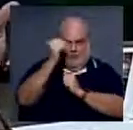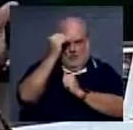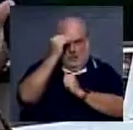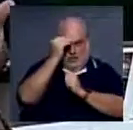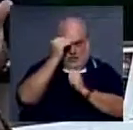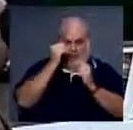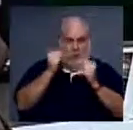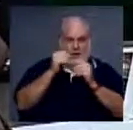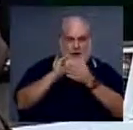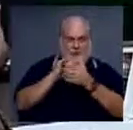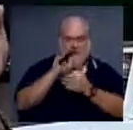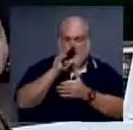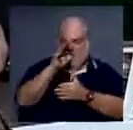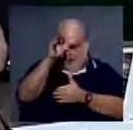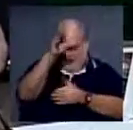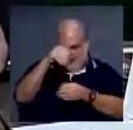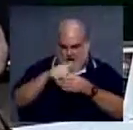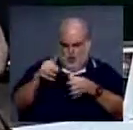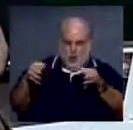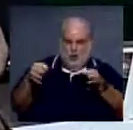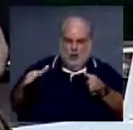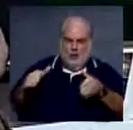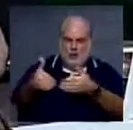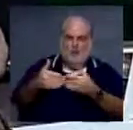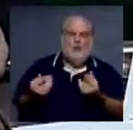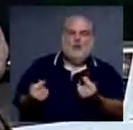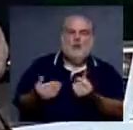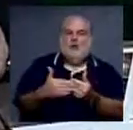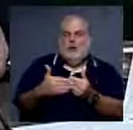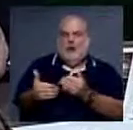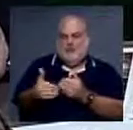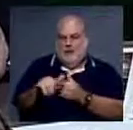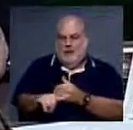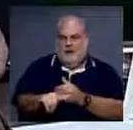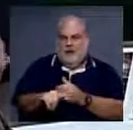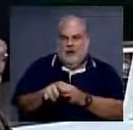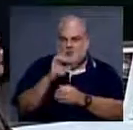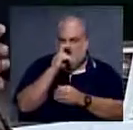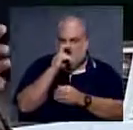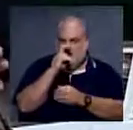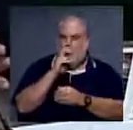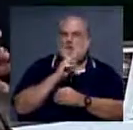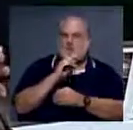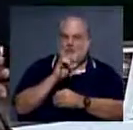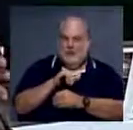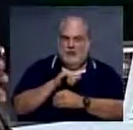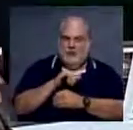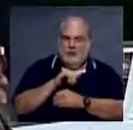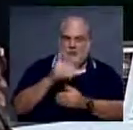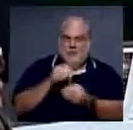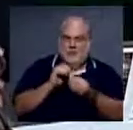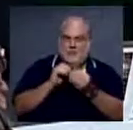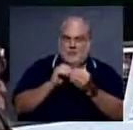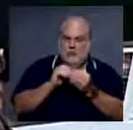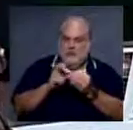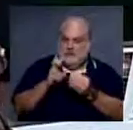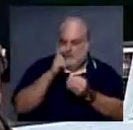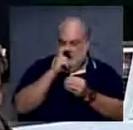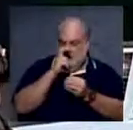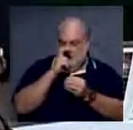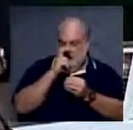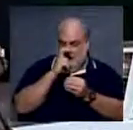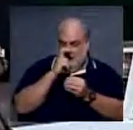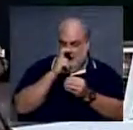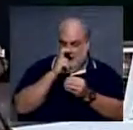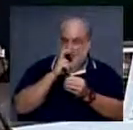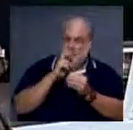we get those parents in court, what are we doing with them? How strict are we on them? And maybe we need to do, as Director Hendricks, maybe we need to